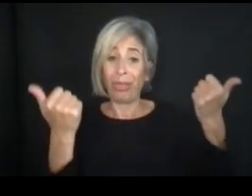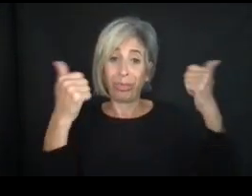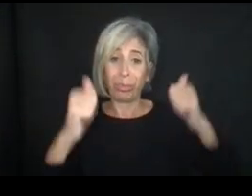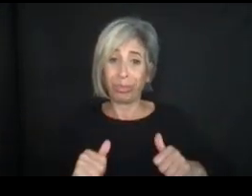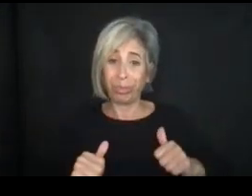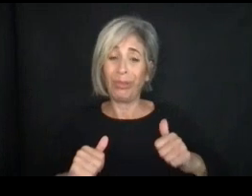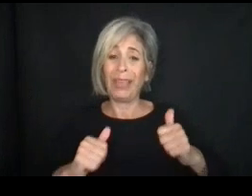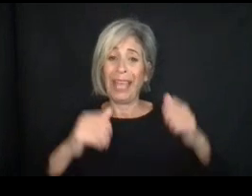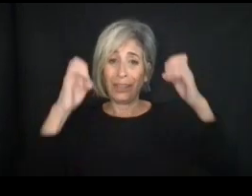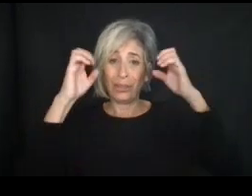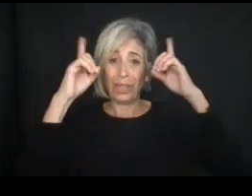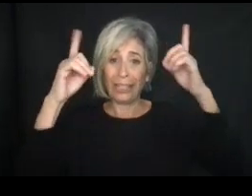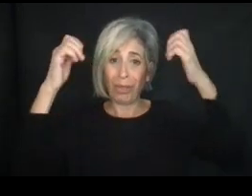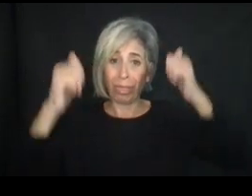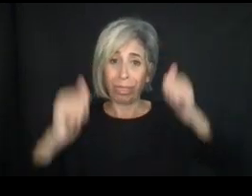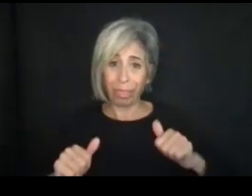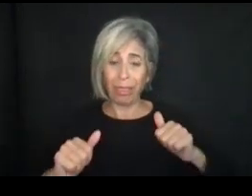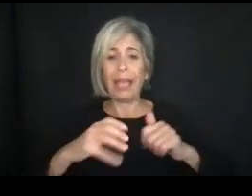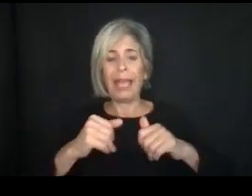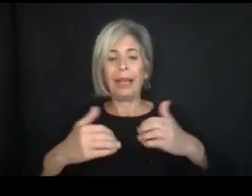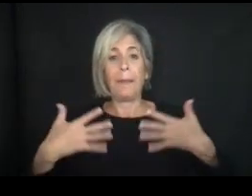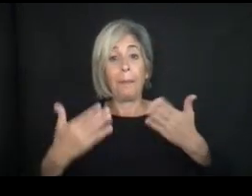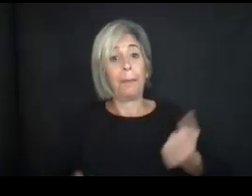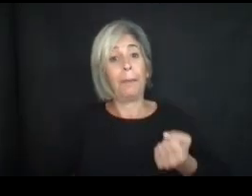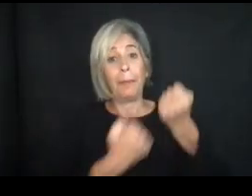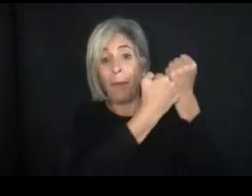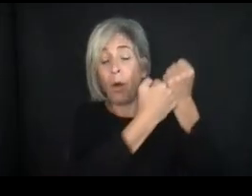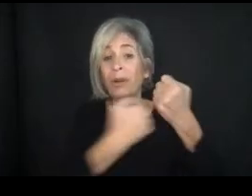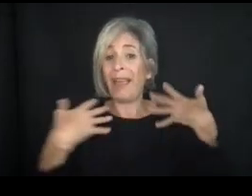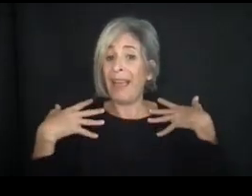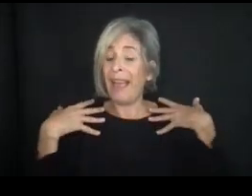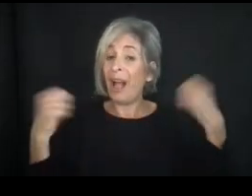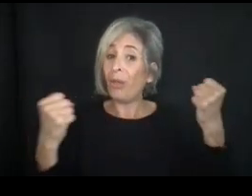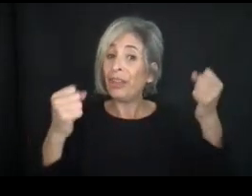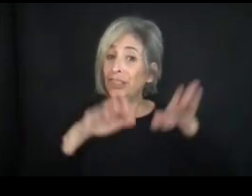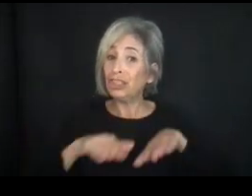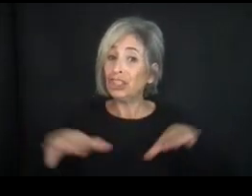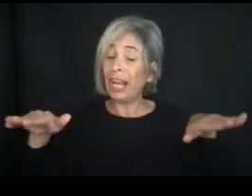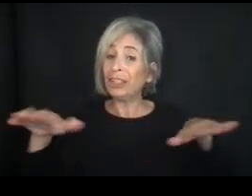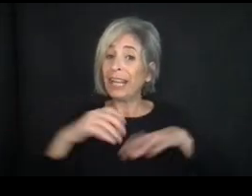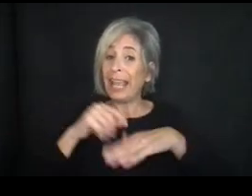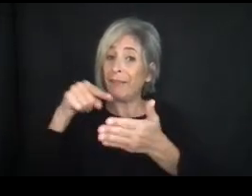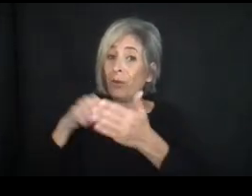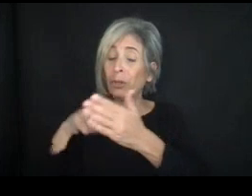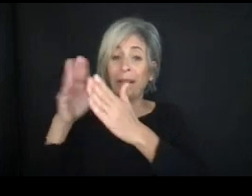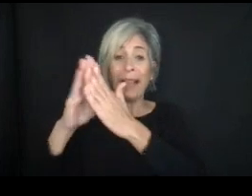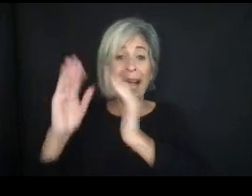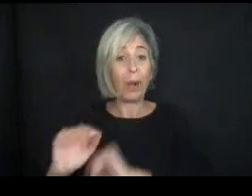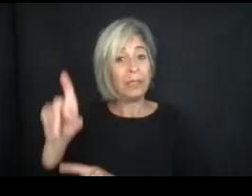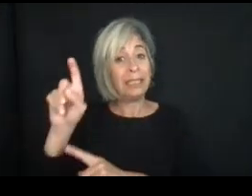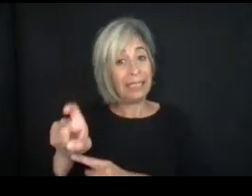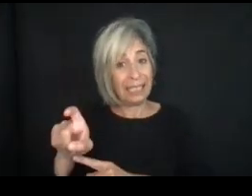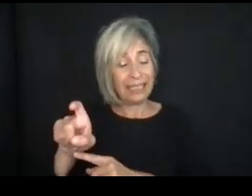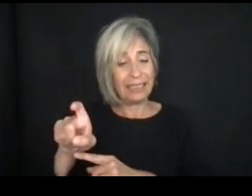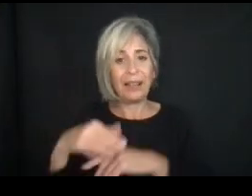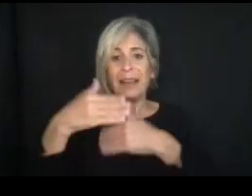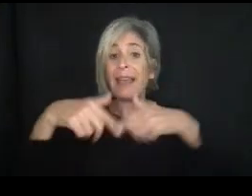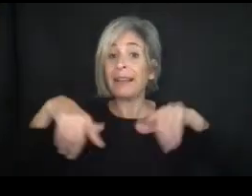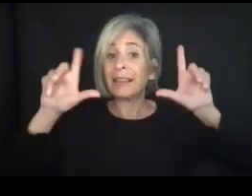disparities, and promote healthy childhood environments and affordable housing needs. Next